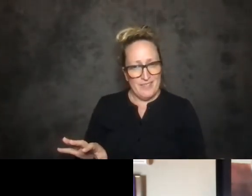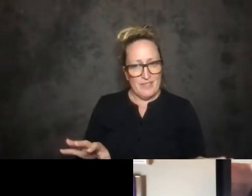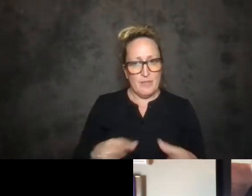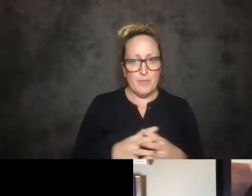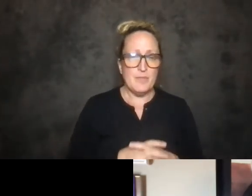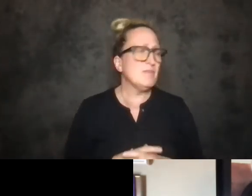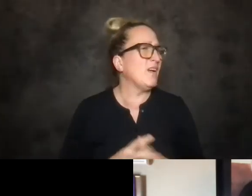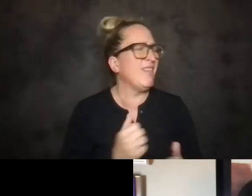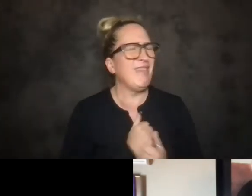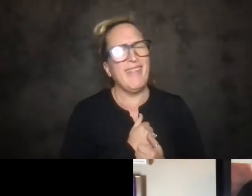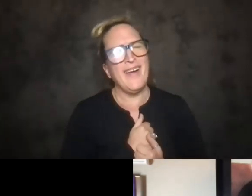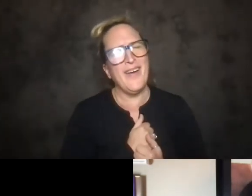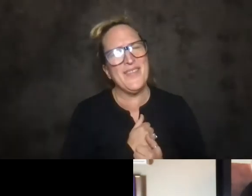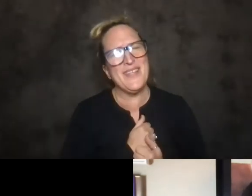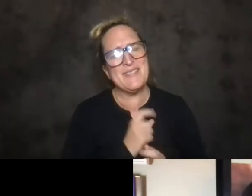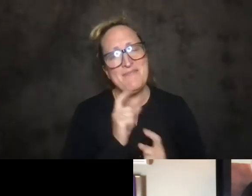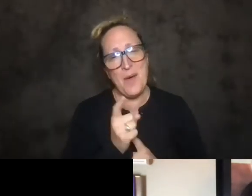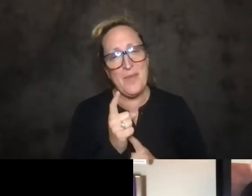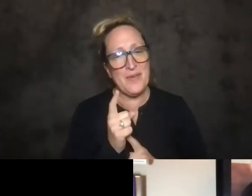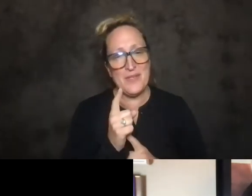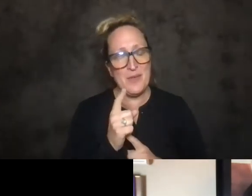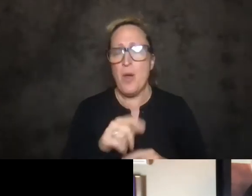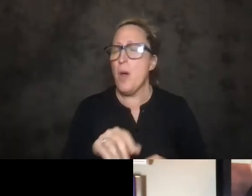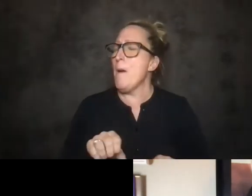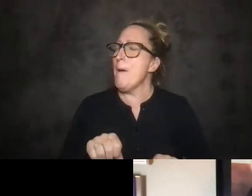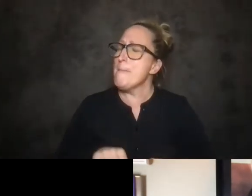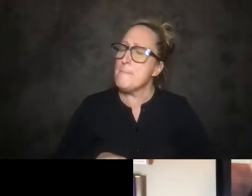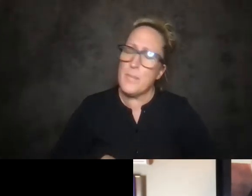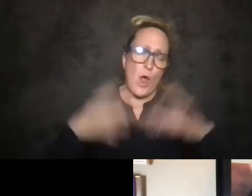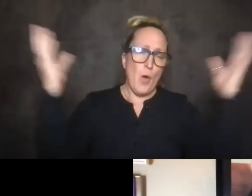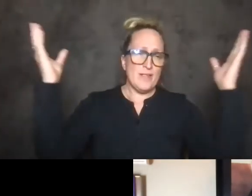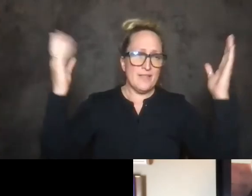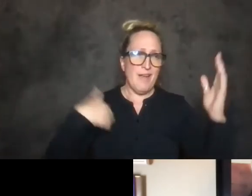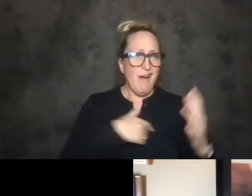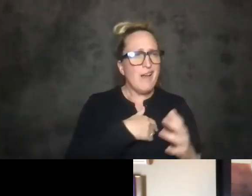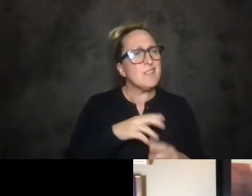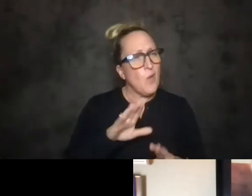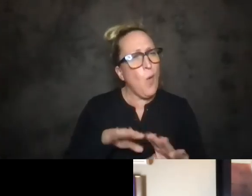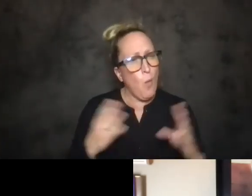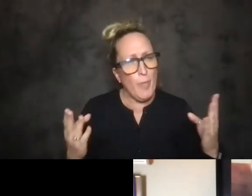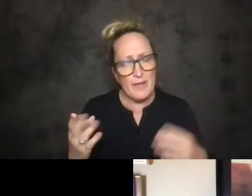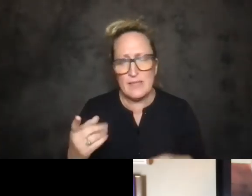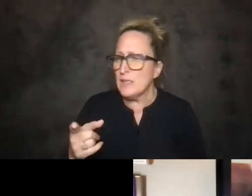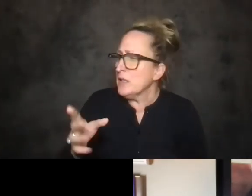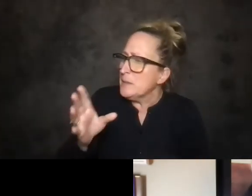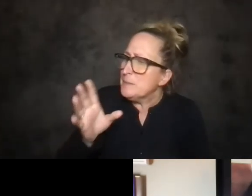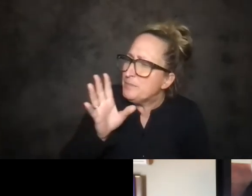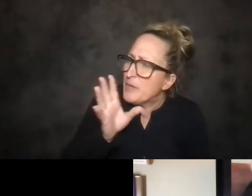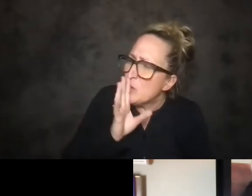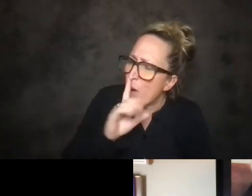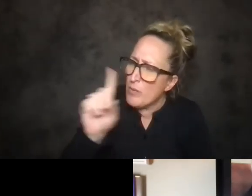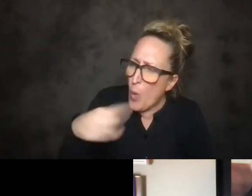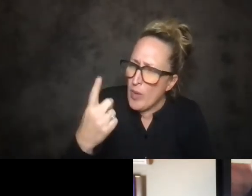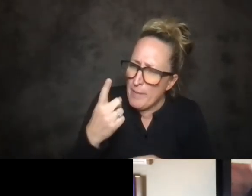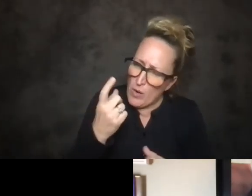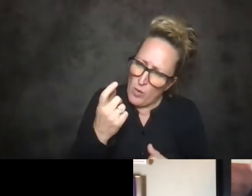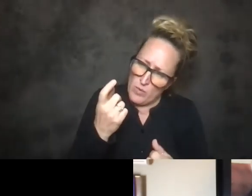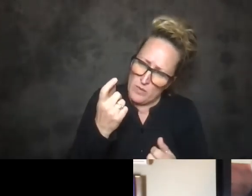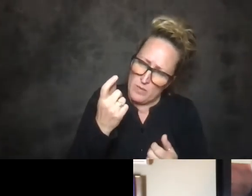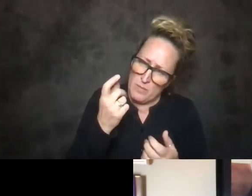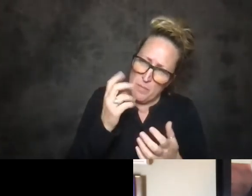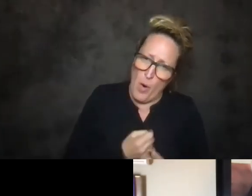Oh, I love this moment will blow me open, blow us open. And you spoke not just of poetry, but also of story.